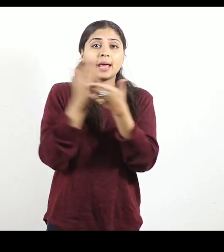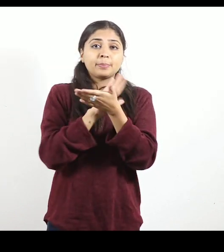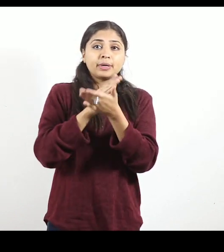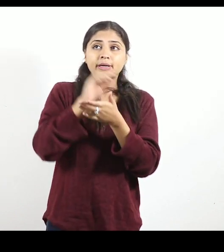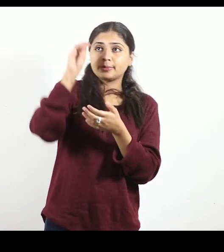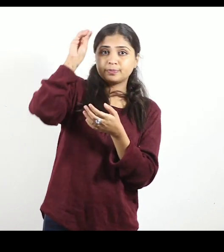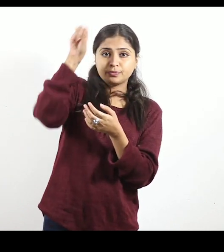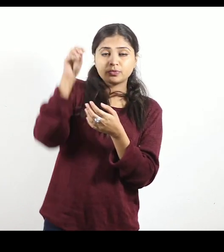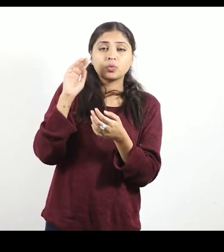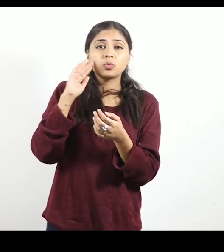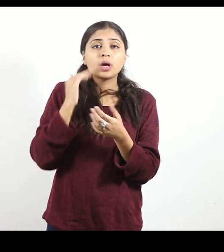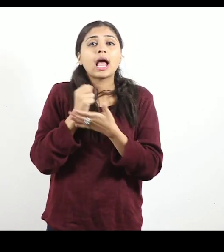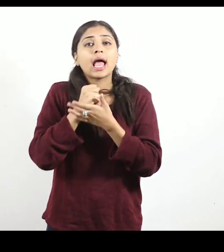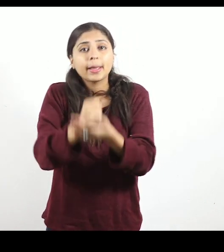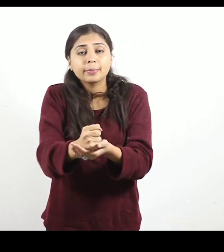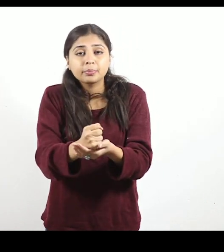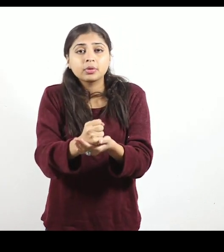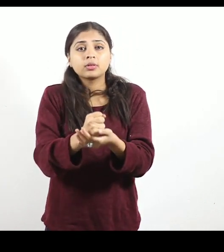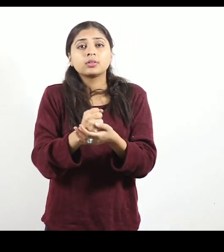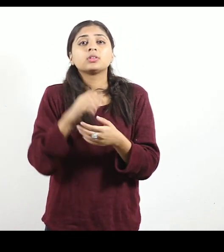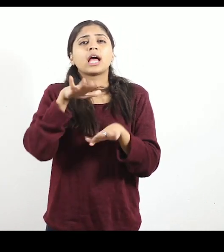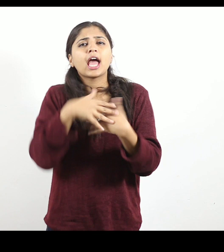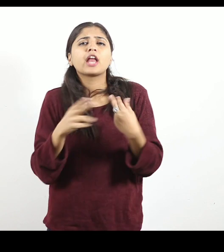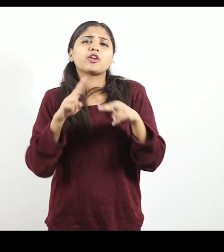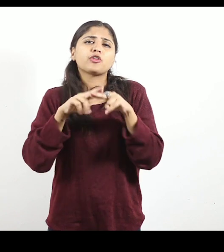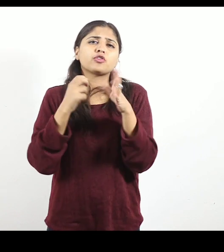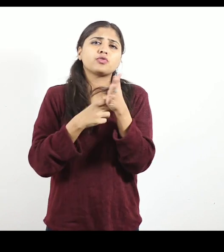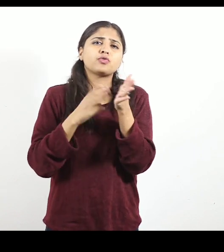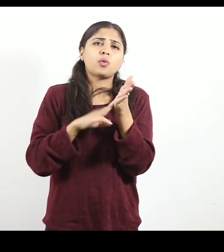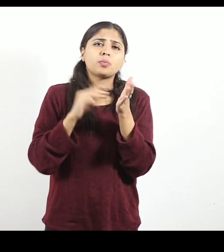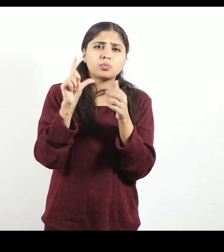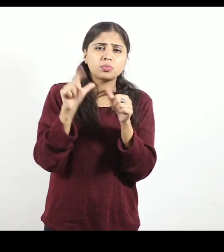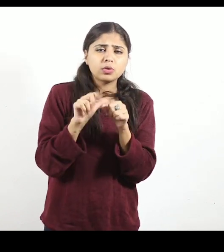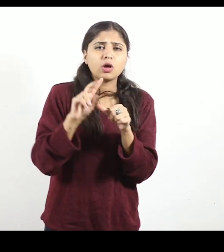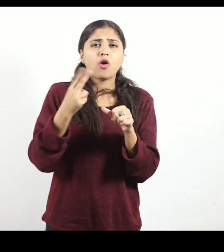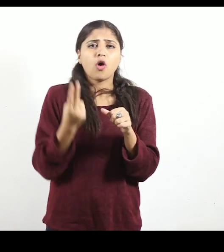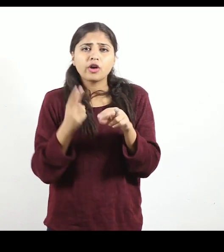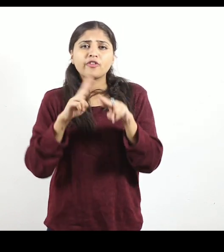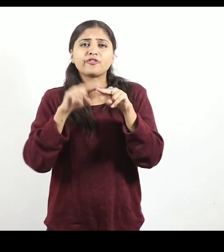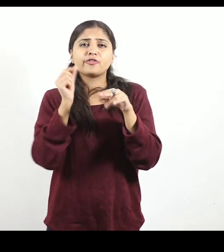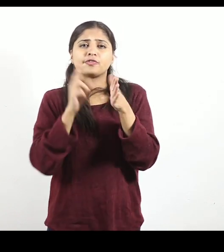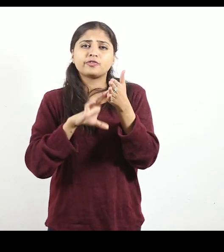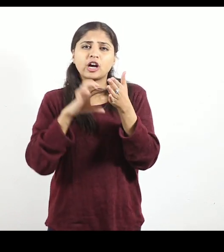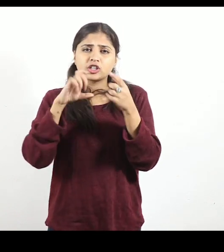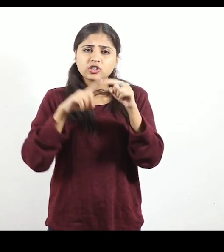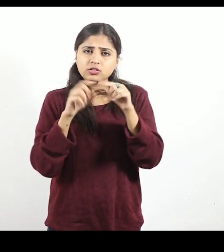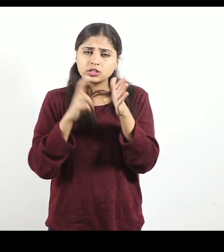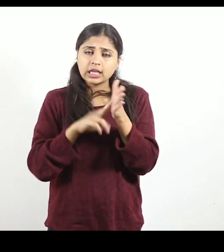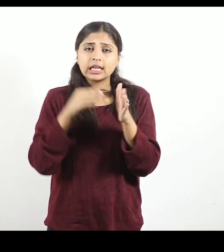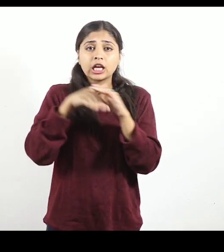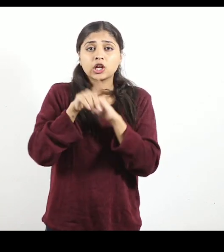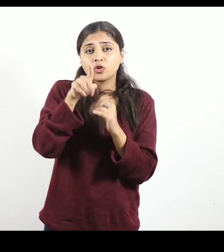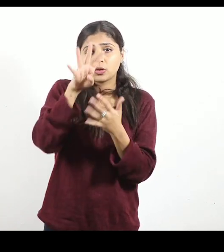function like library which can assist when creating any formula or function in your spreadsheet.